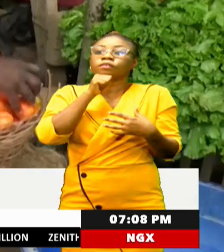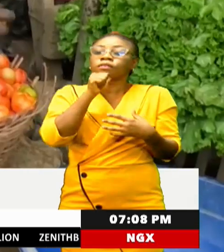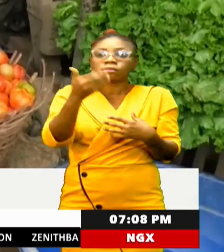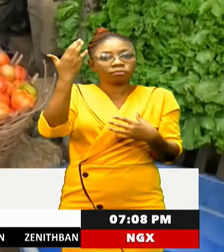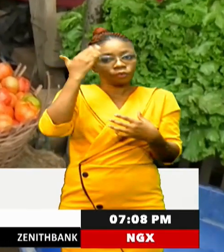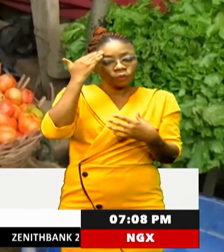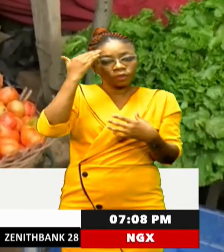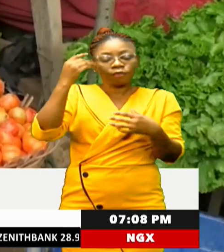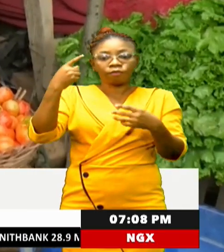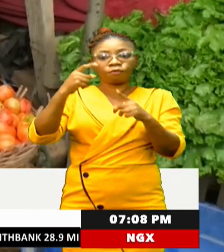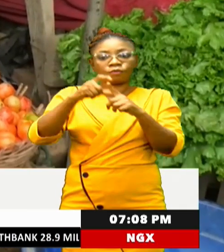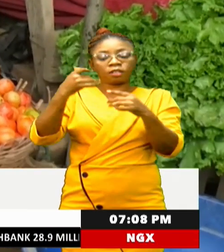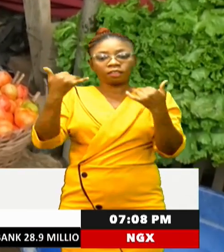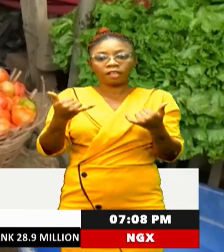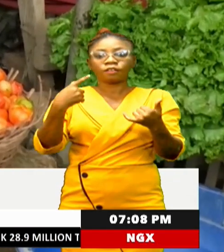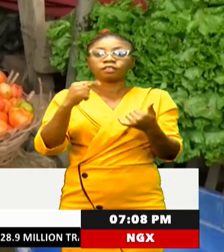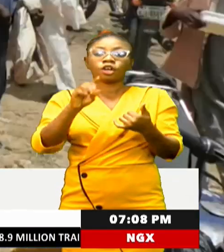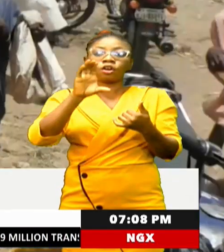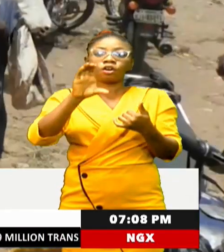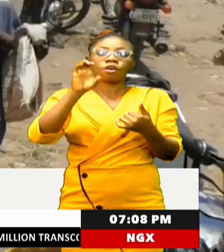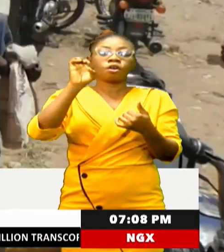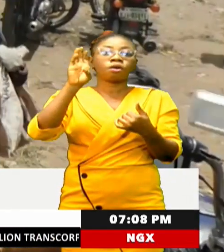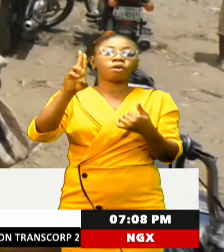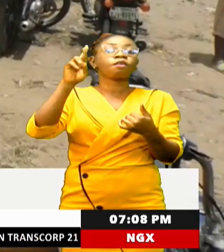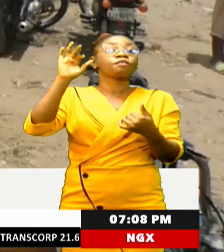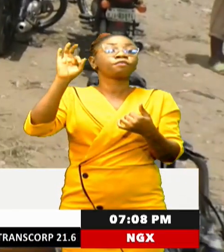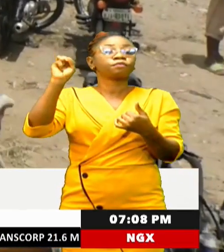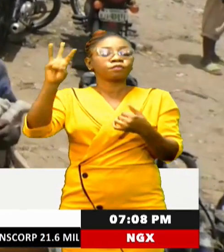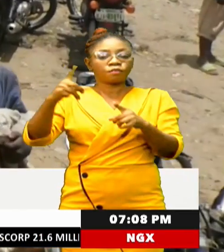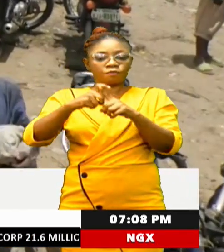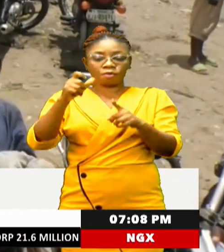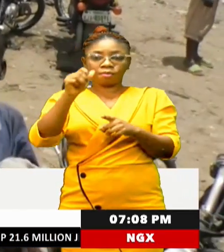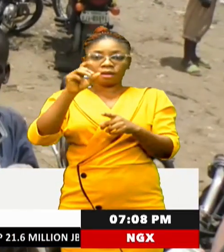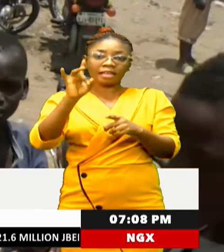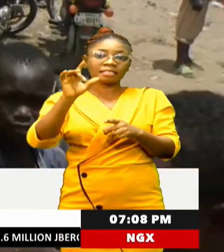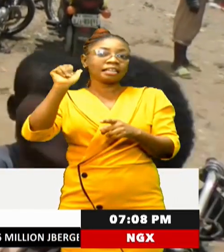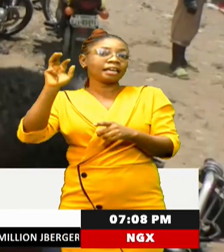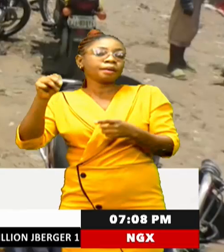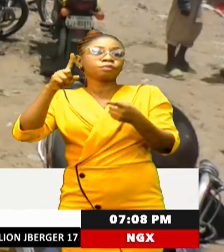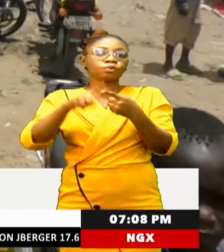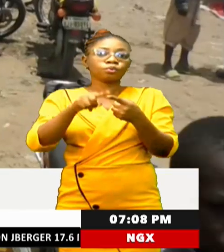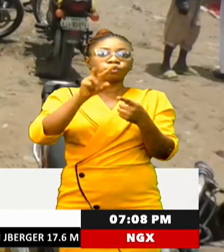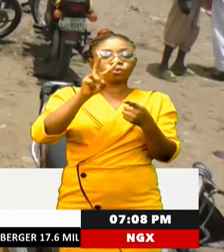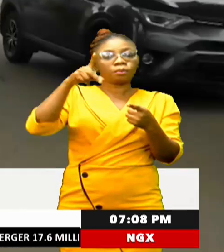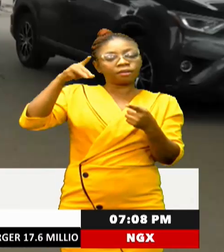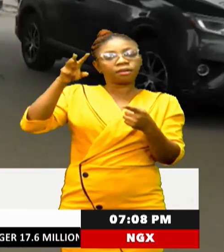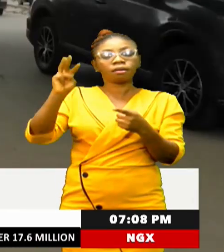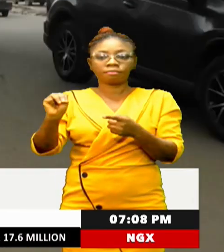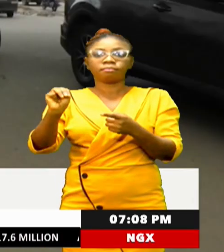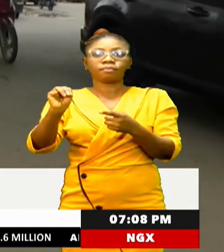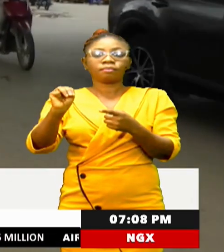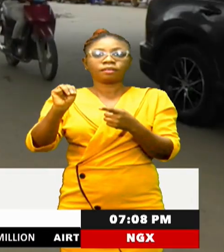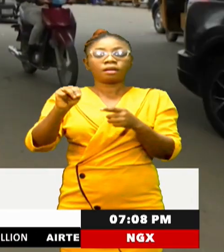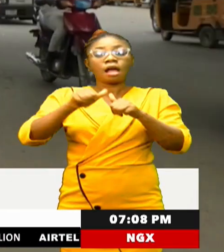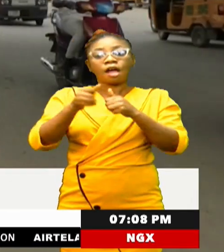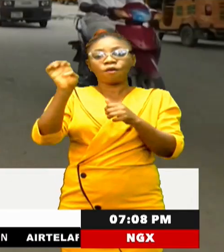6-hour window of curfew relaxation from 8 a.m. to 2 p.m. offers a glimmer of respite. However,